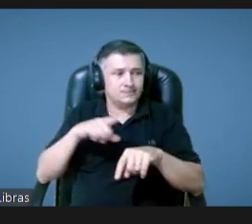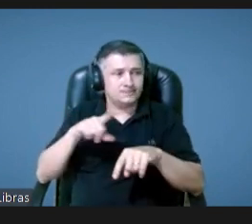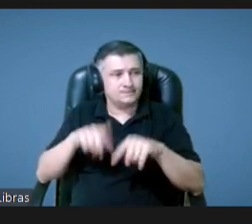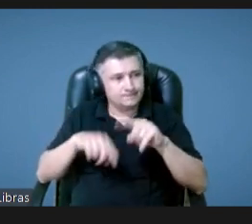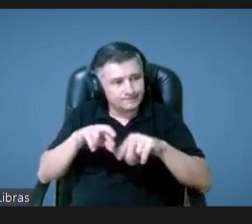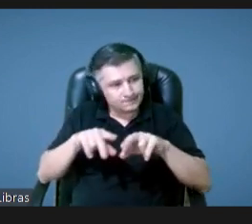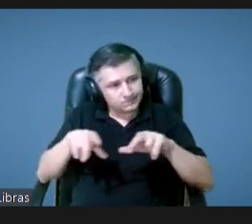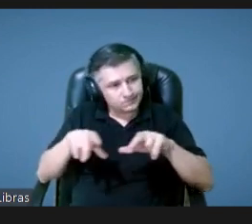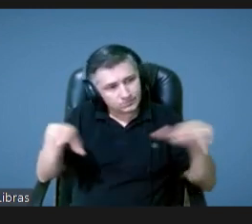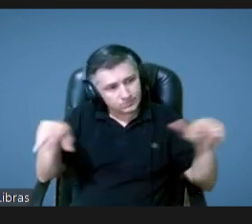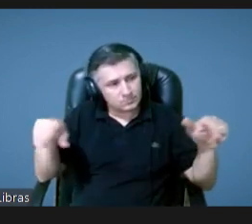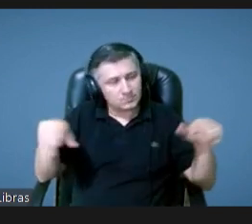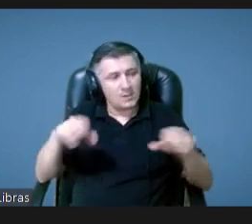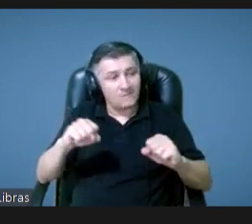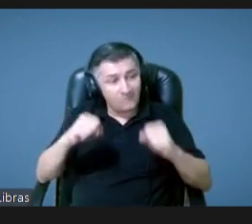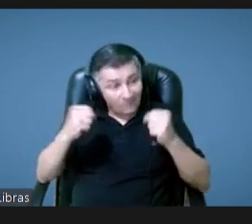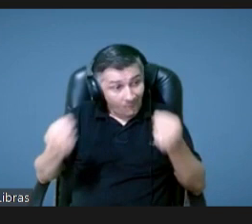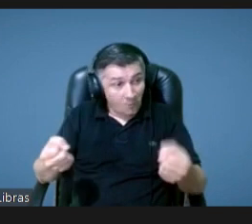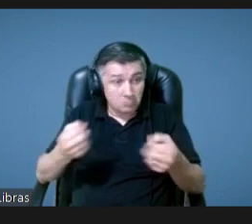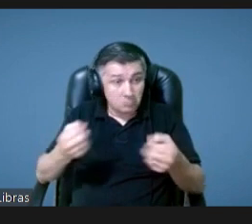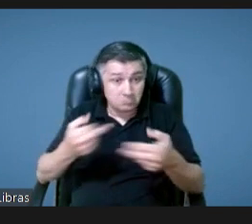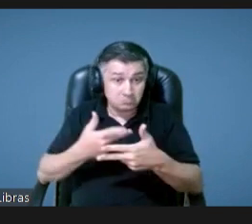do with demand as well.